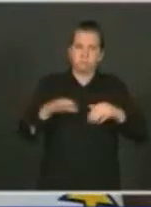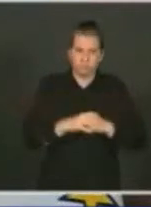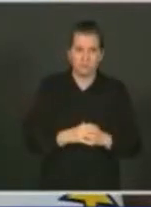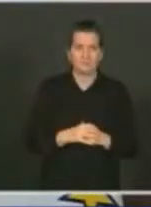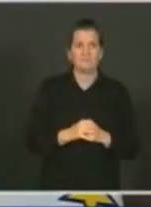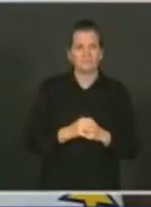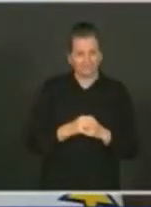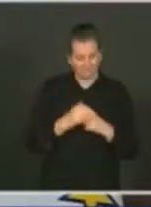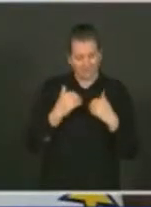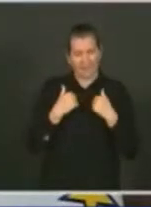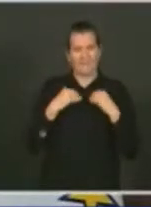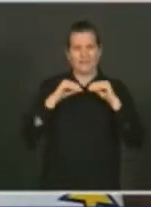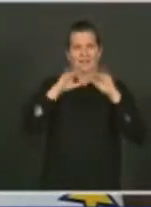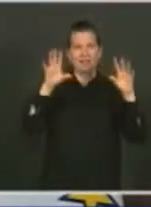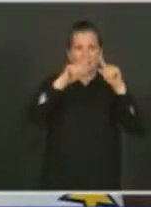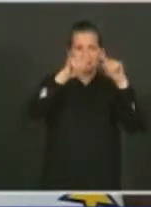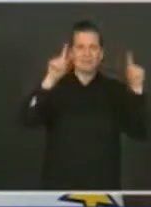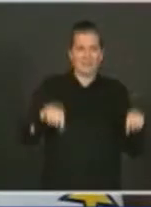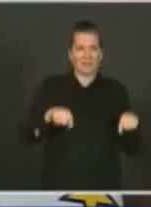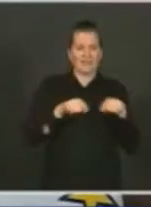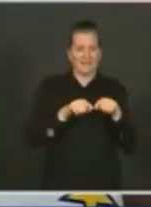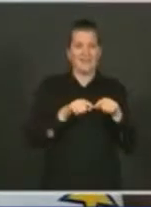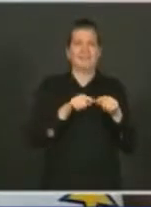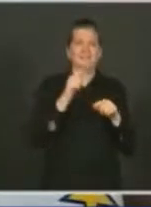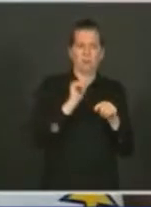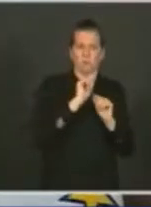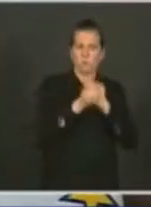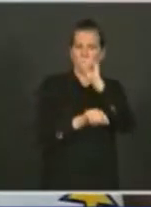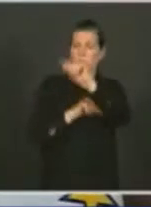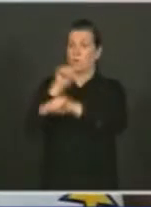people to receive the results of their test.